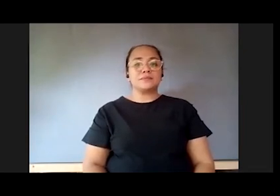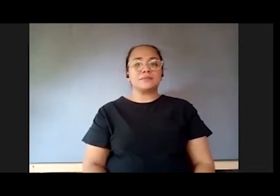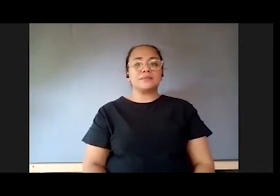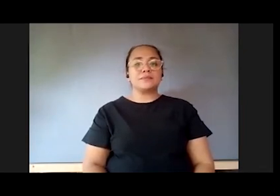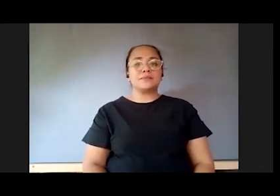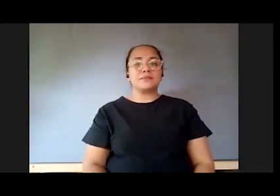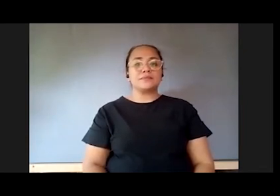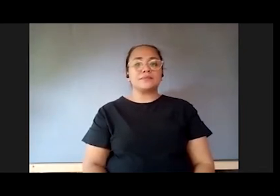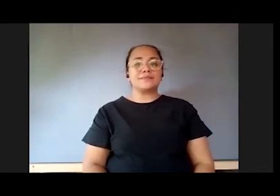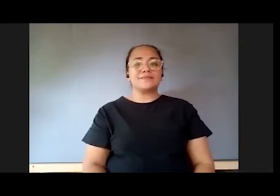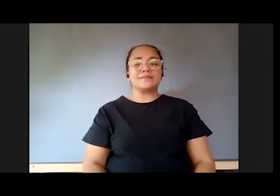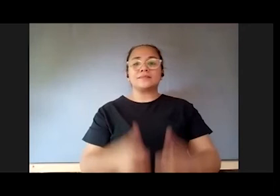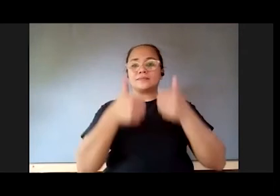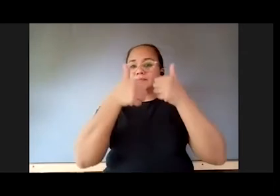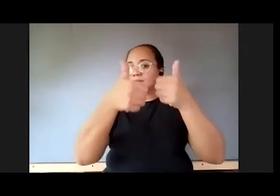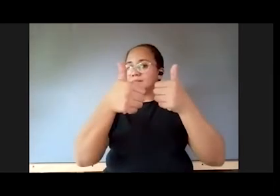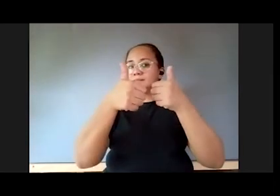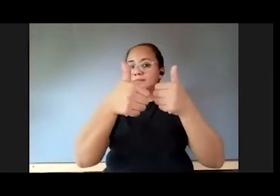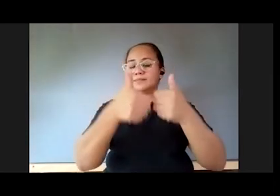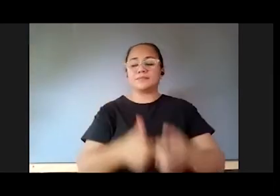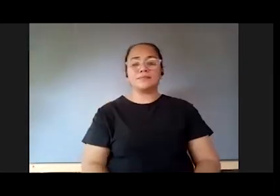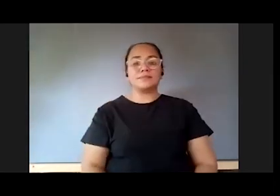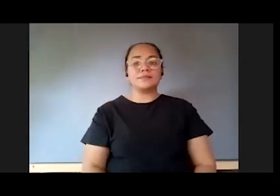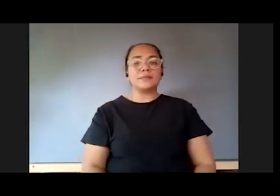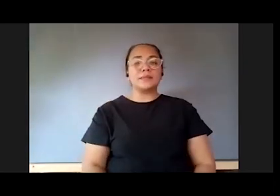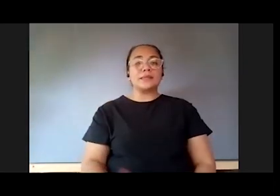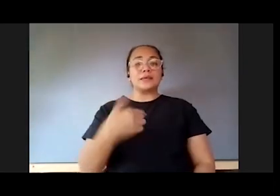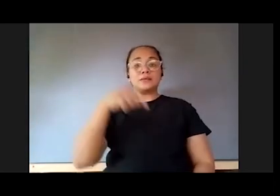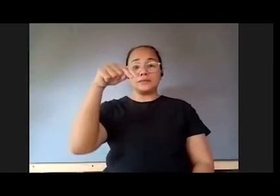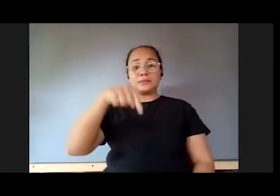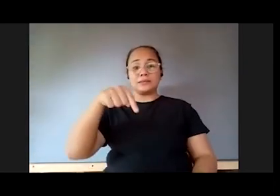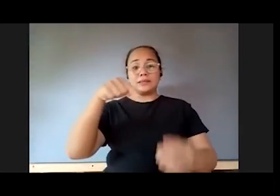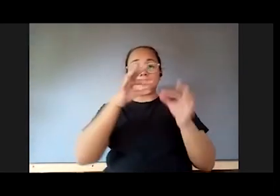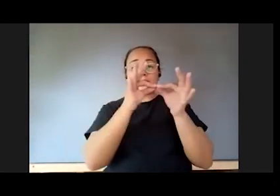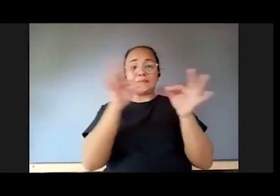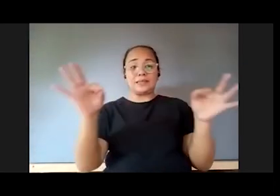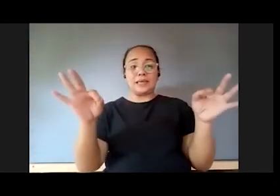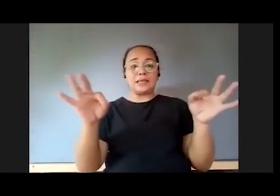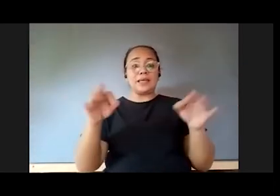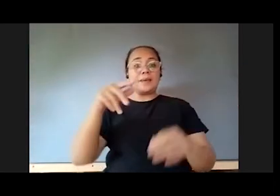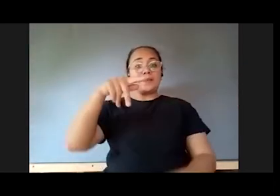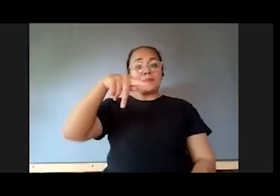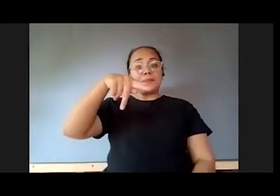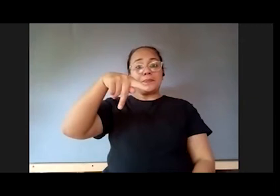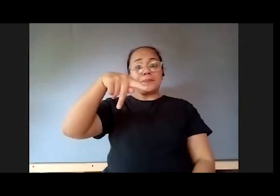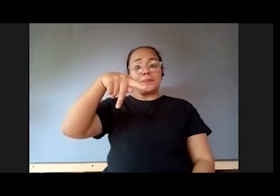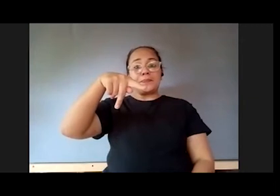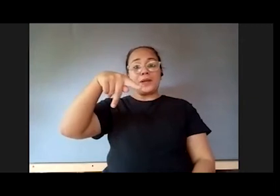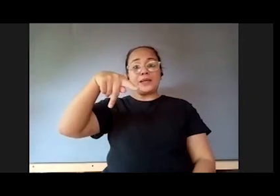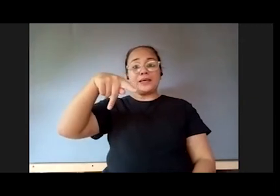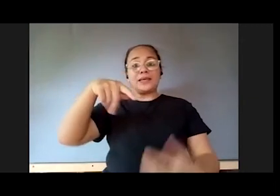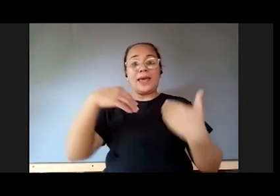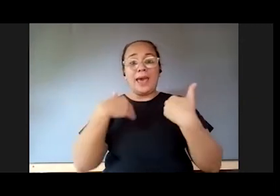Okay, good. Now, underneath that sentence, it says predicate have is deleted.